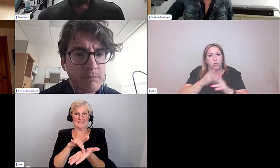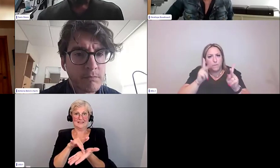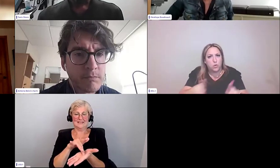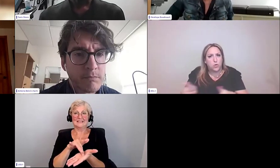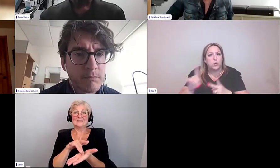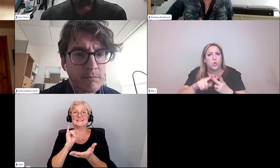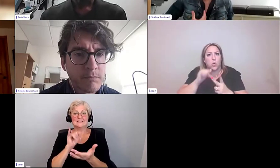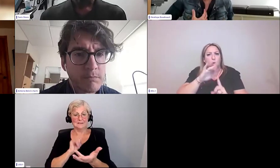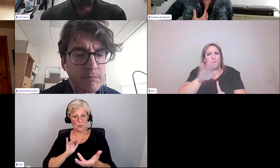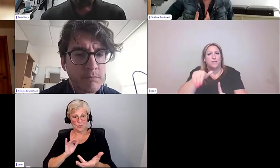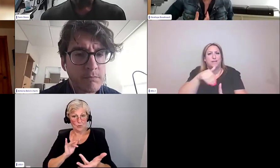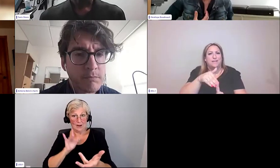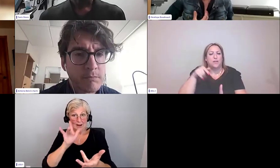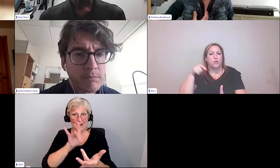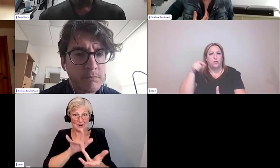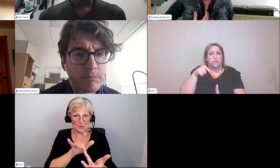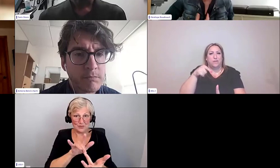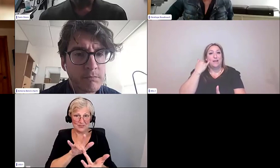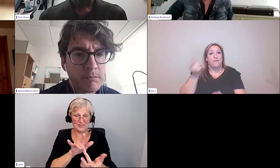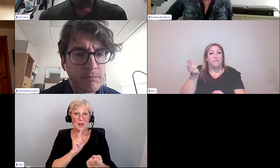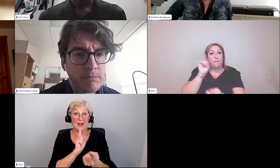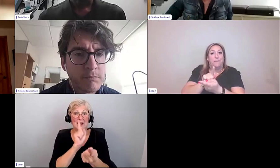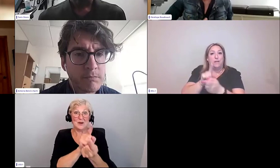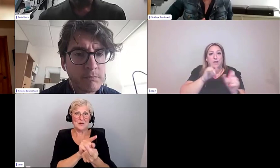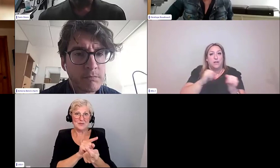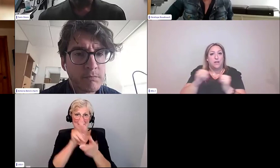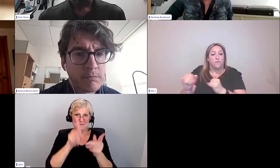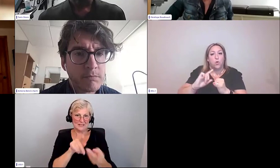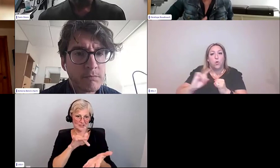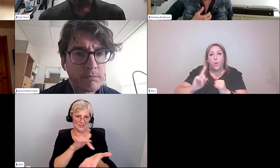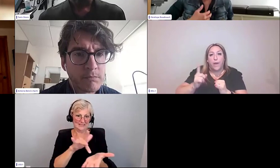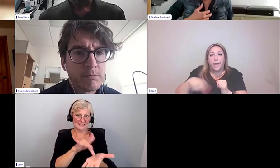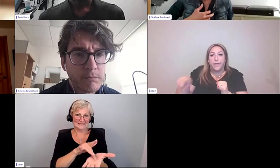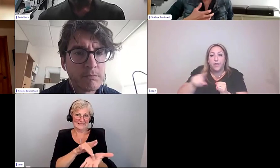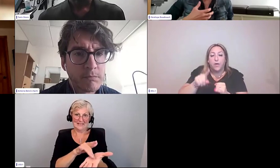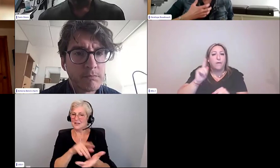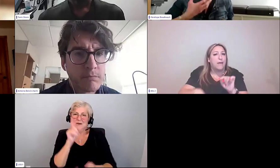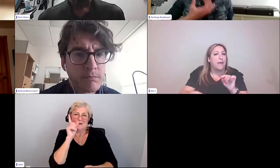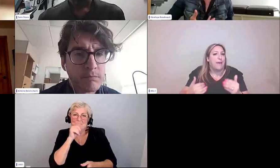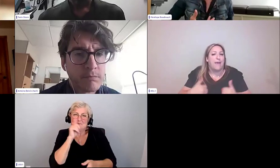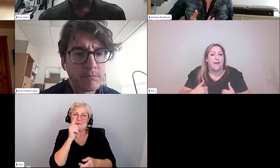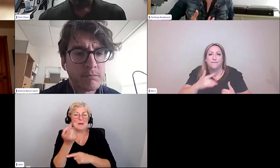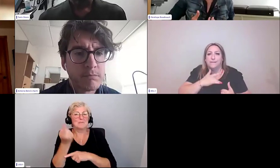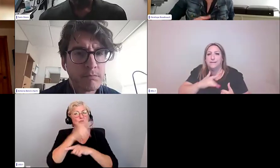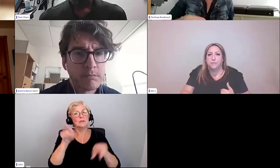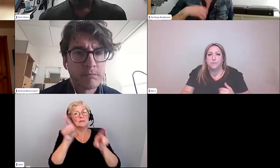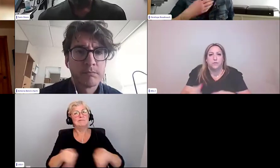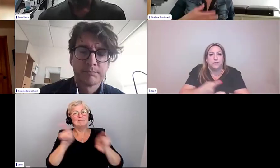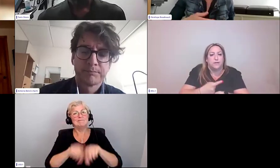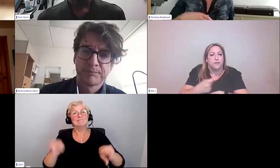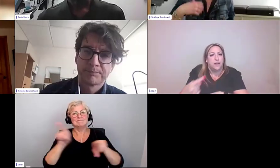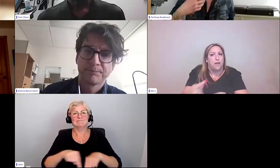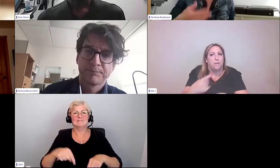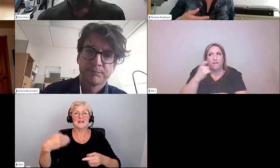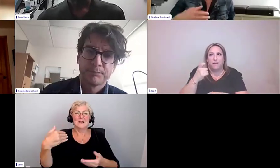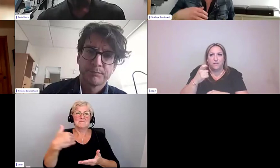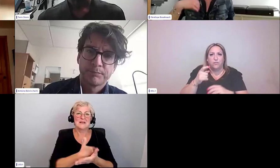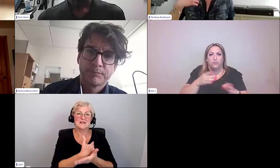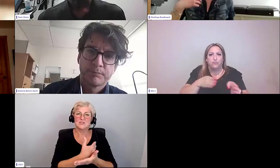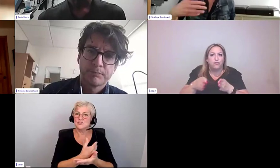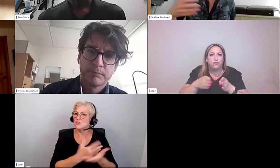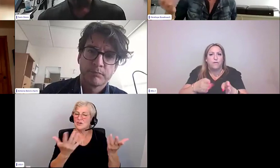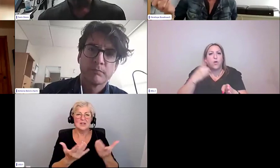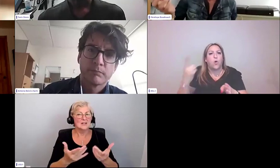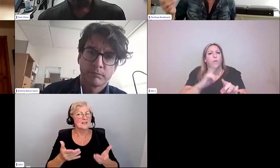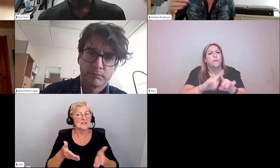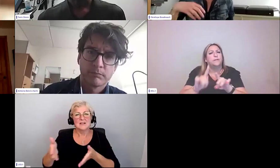the center. If we go and meet the individuals where they are, we can't have a typical day, because the terrain is always